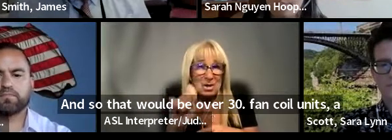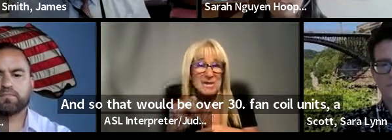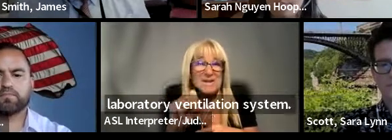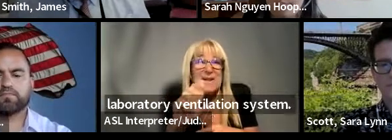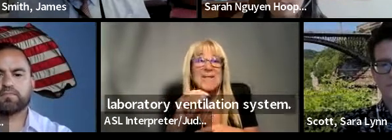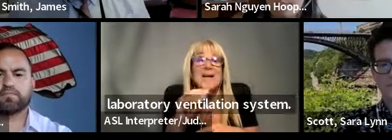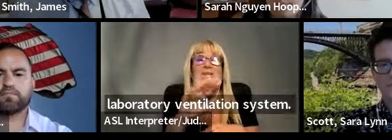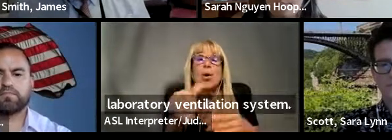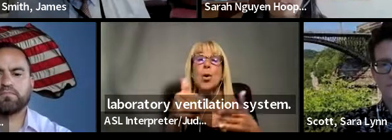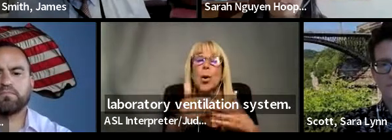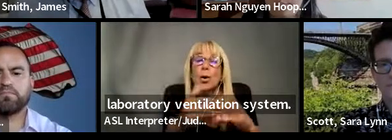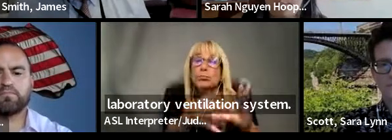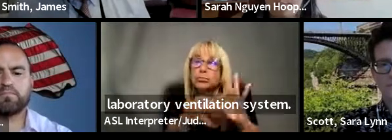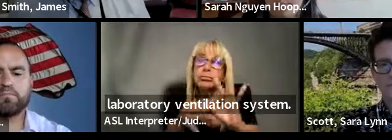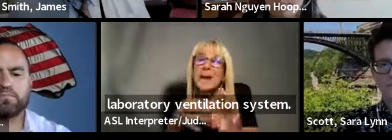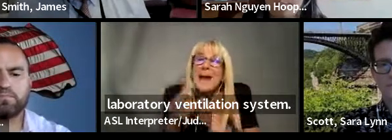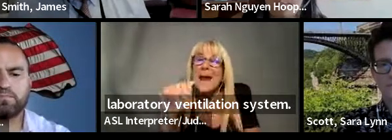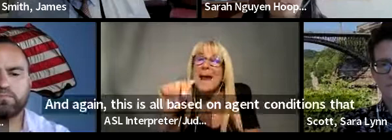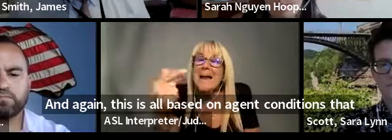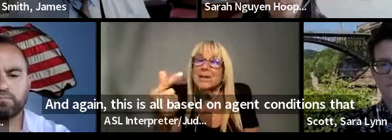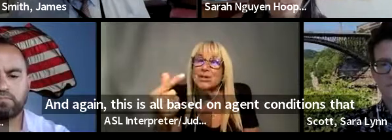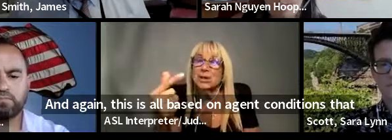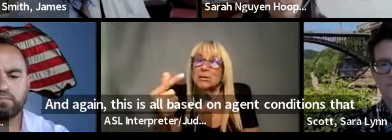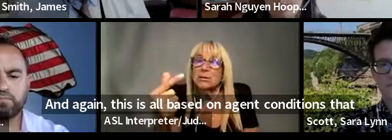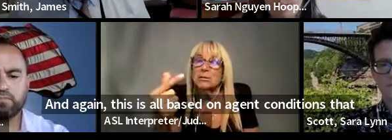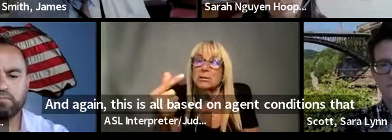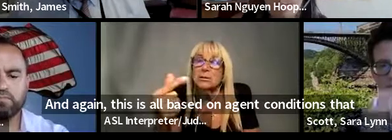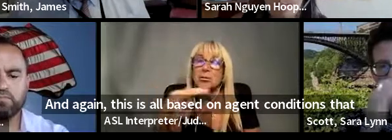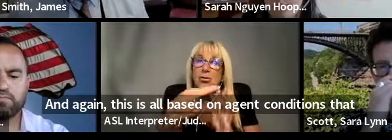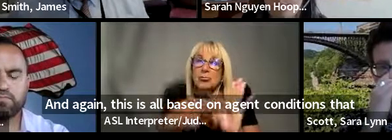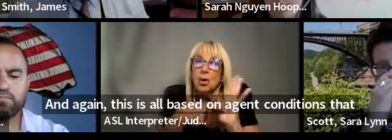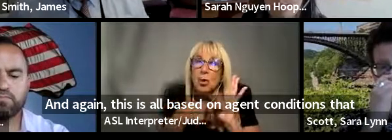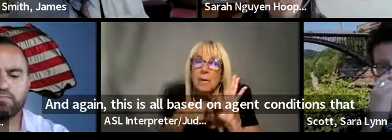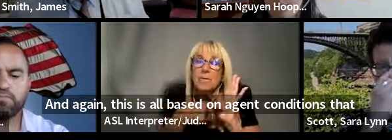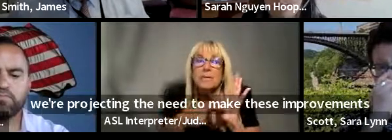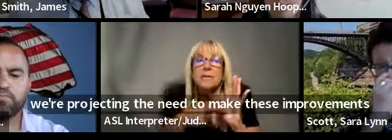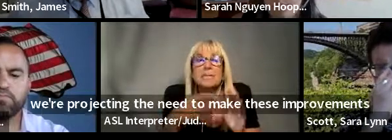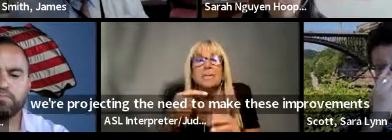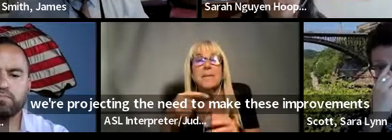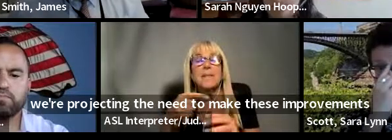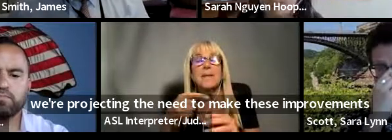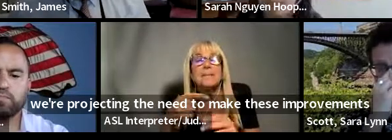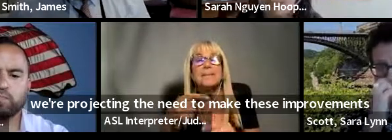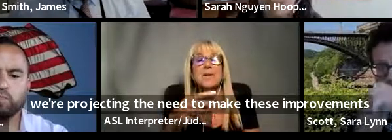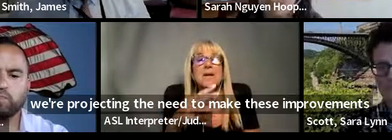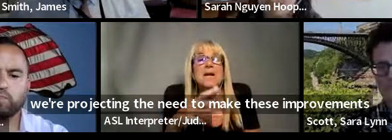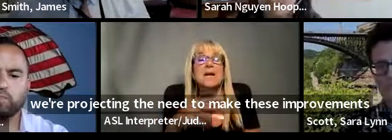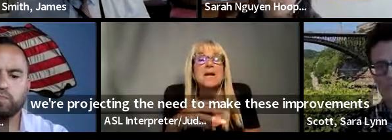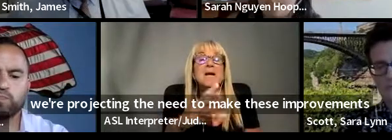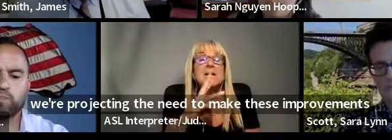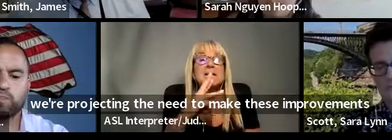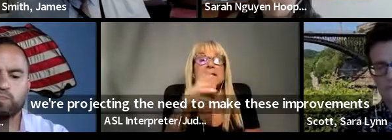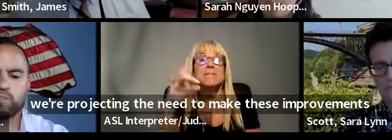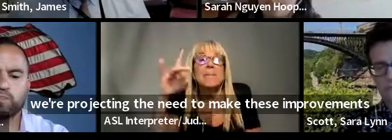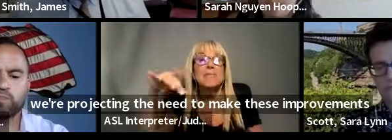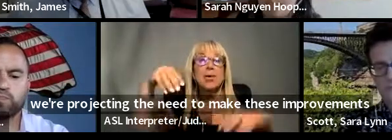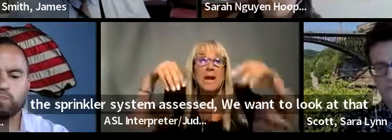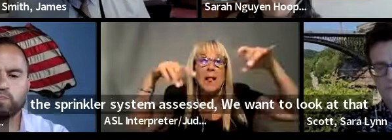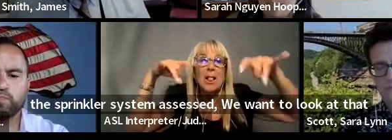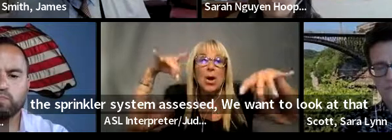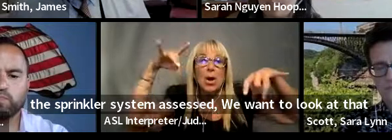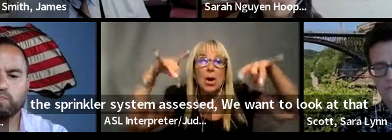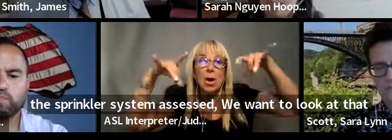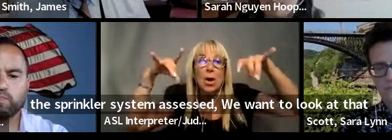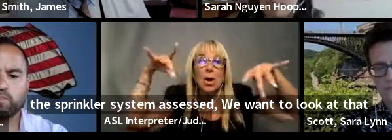age and condition that we're projecting the need to make these improvements. The sprinkler system assessment, we want to look at that. That would be about